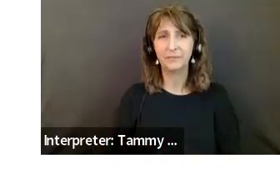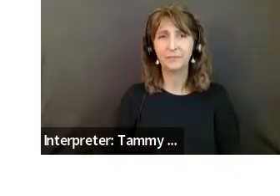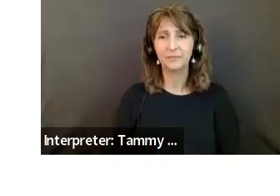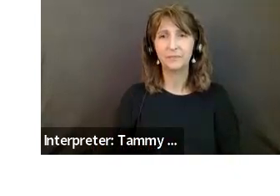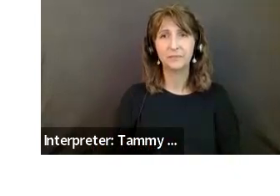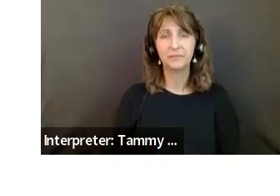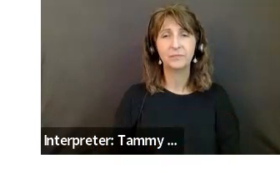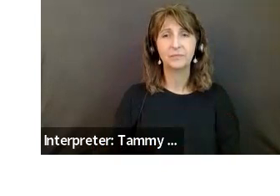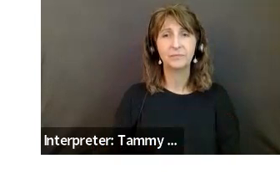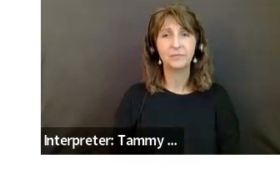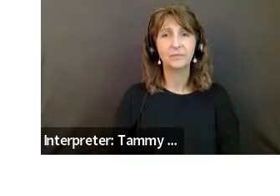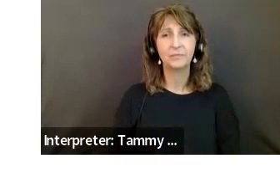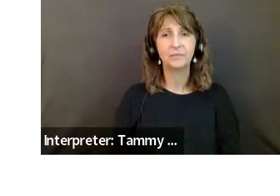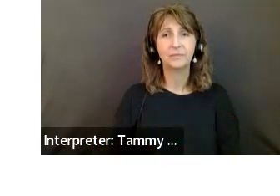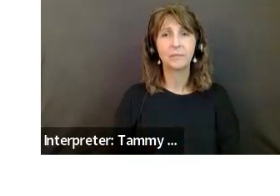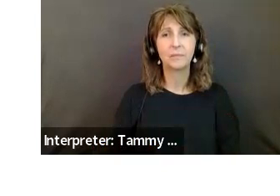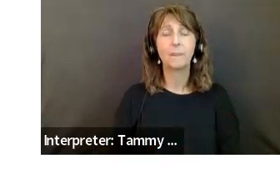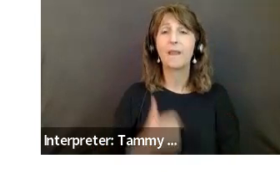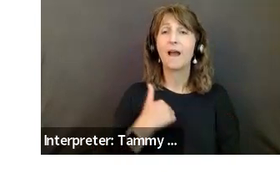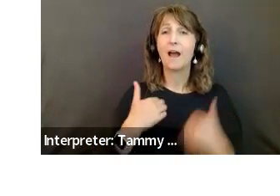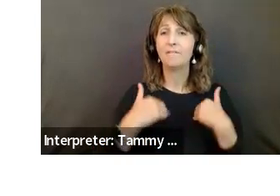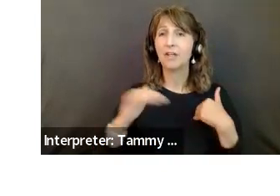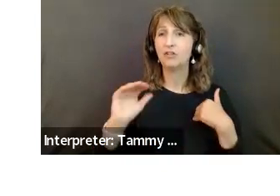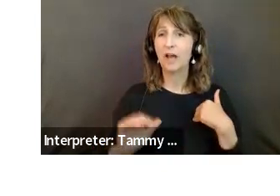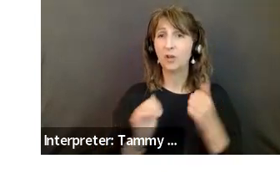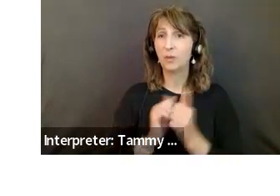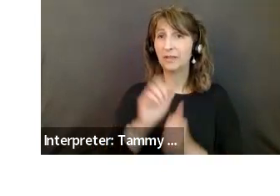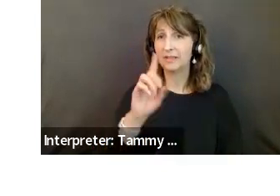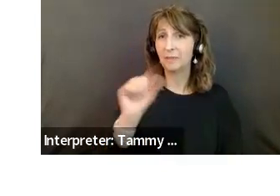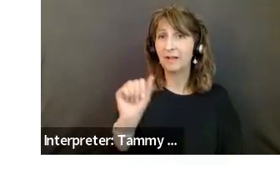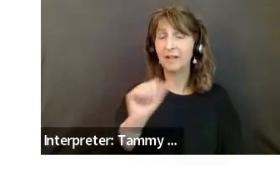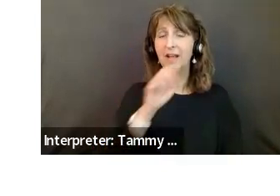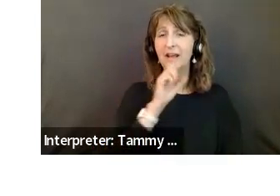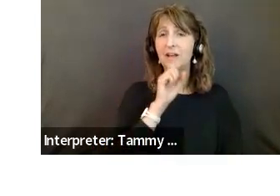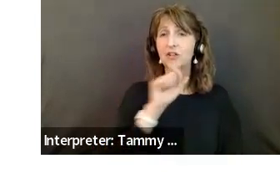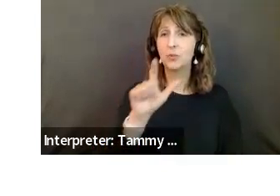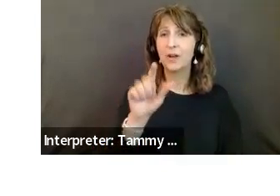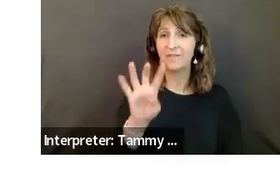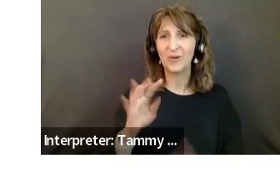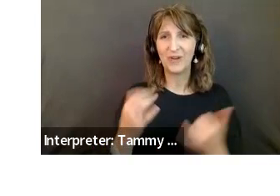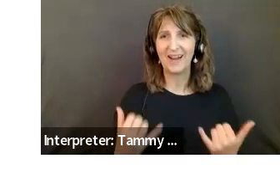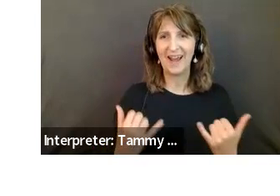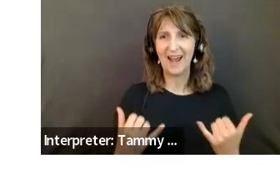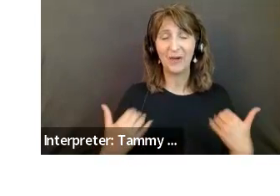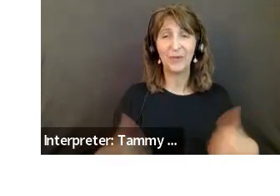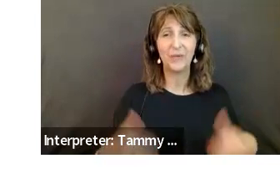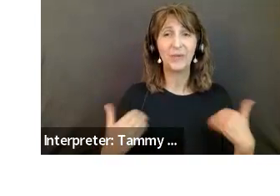I know this. So I have a child with a disability who's actually 24 now, hard to believe.